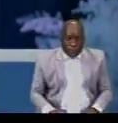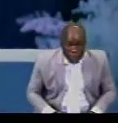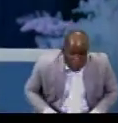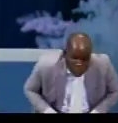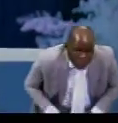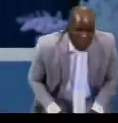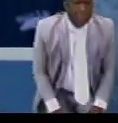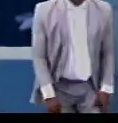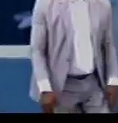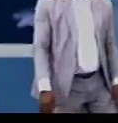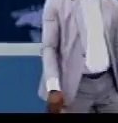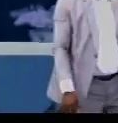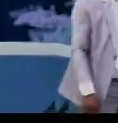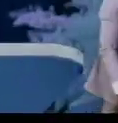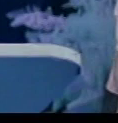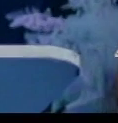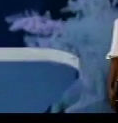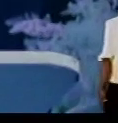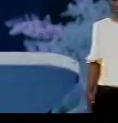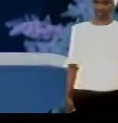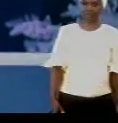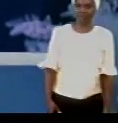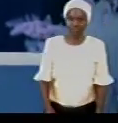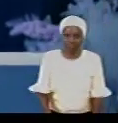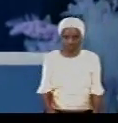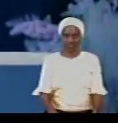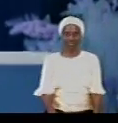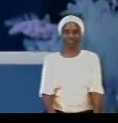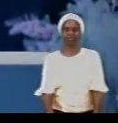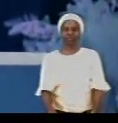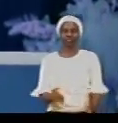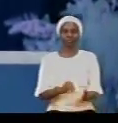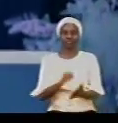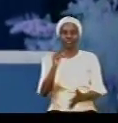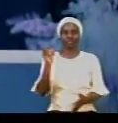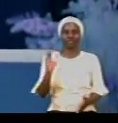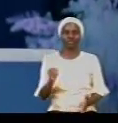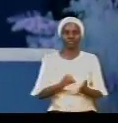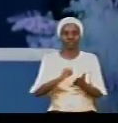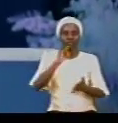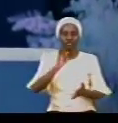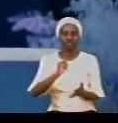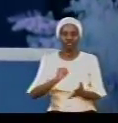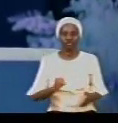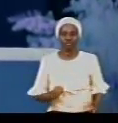God is saying, as you have said in his ears, so he will do unto you.